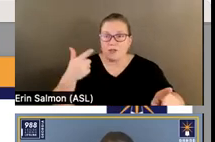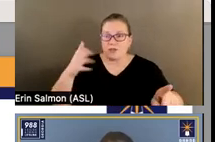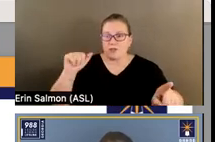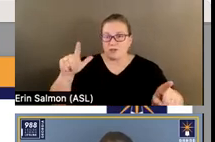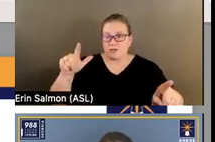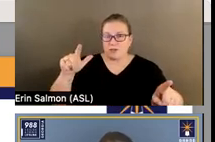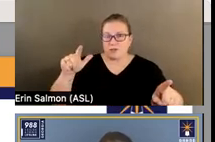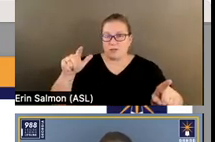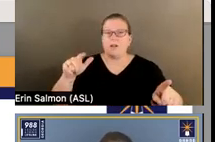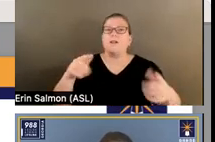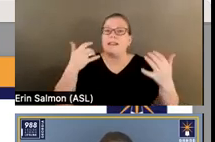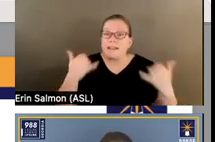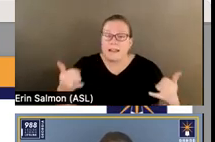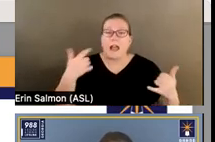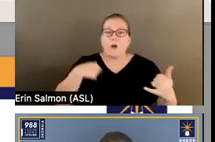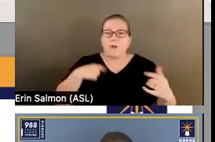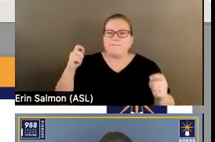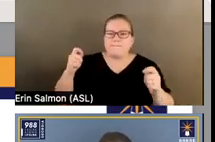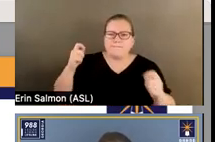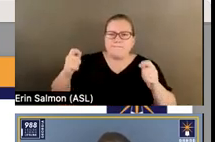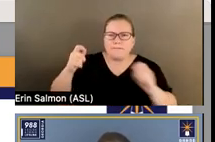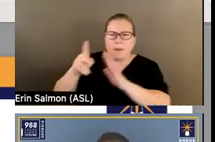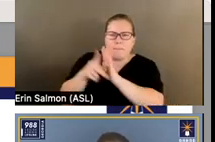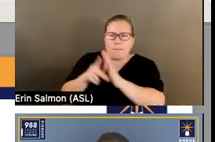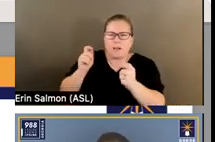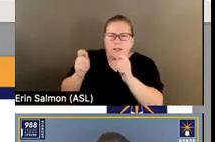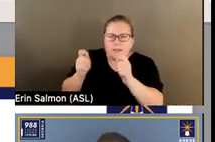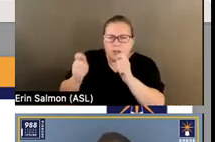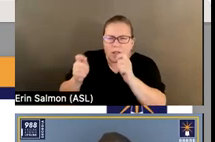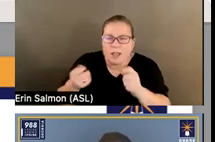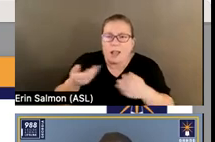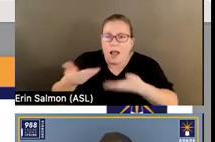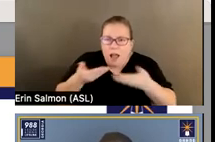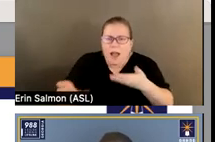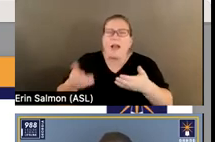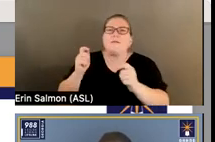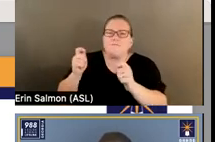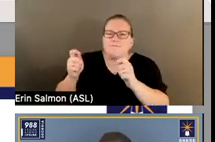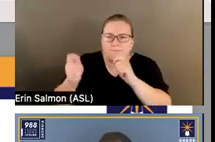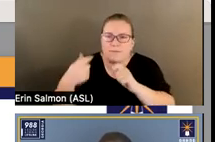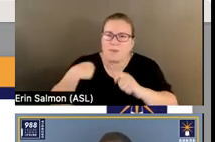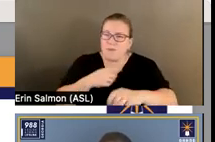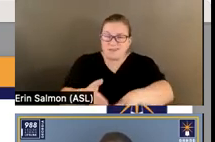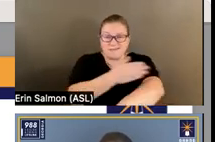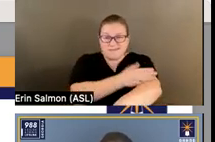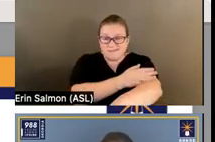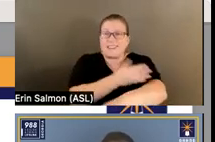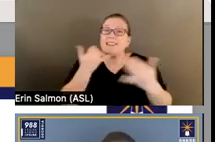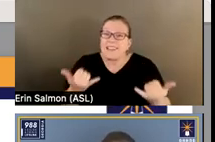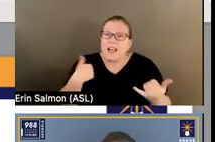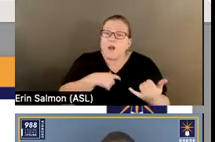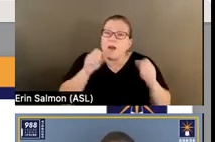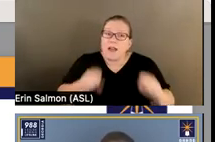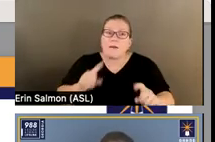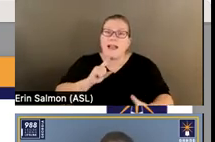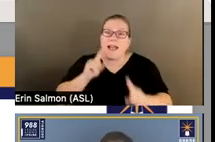that have been made and some adjustments to our policy, we've come a really long way and are able to pick up the phone to people that are